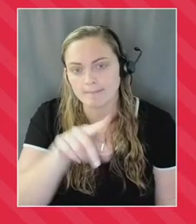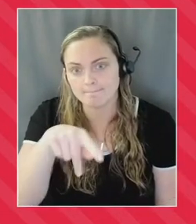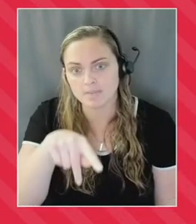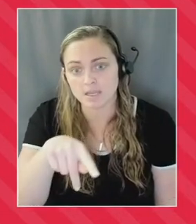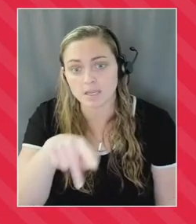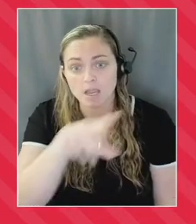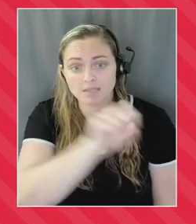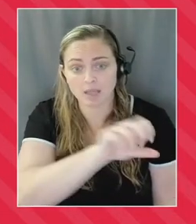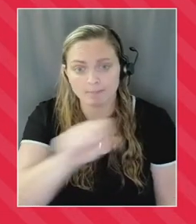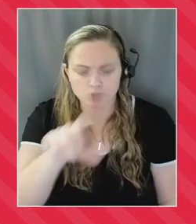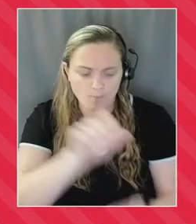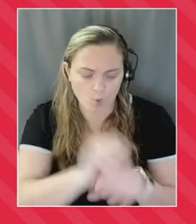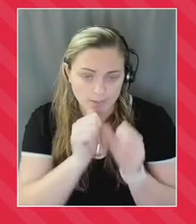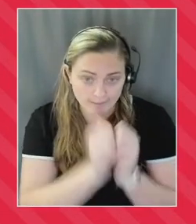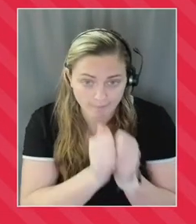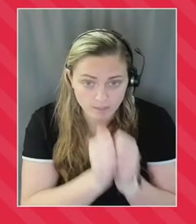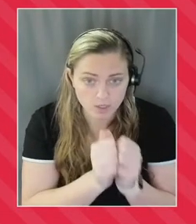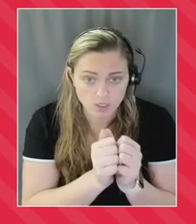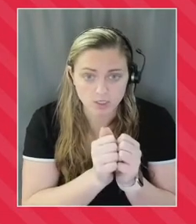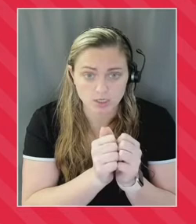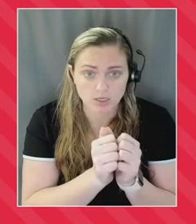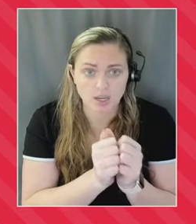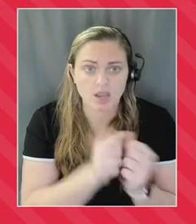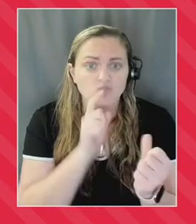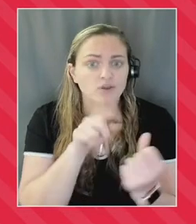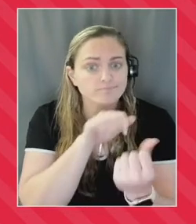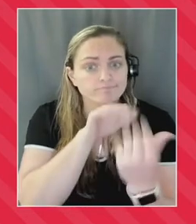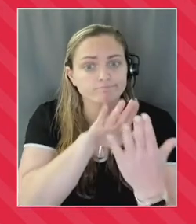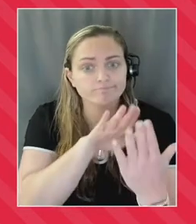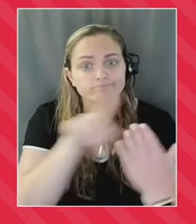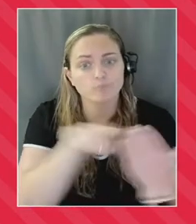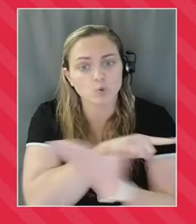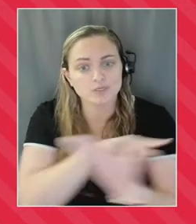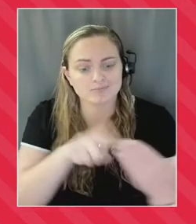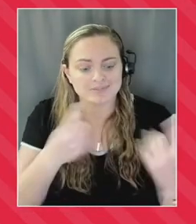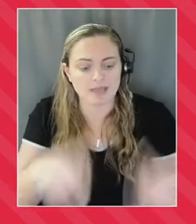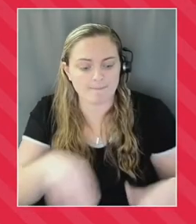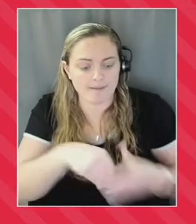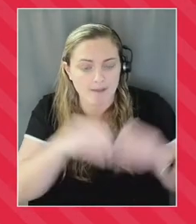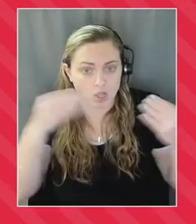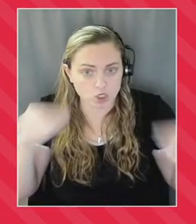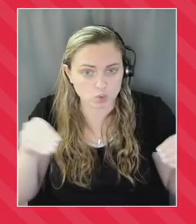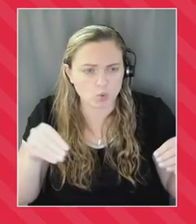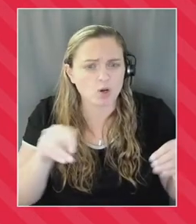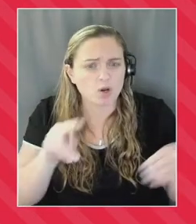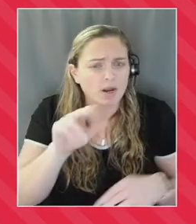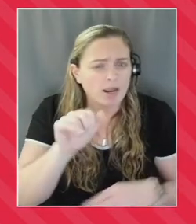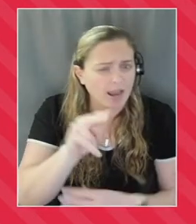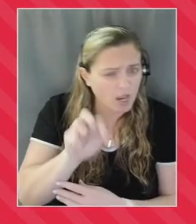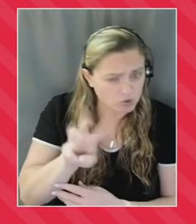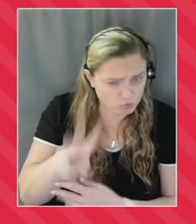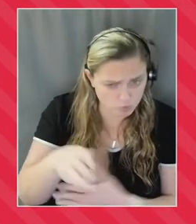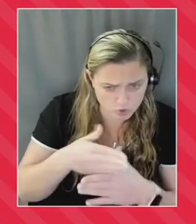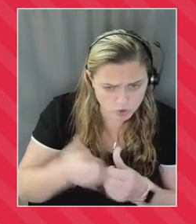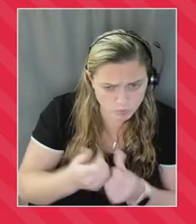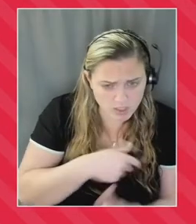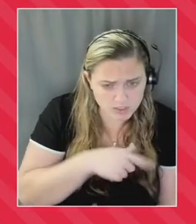working together on really addressing that criticism in the store. And maybe, Andrew, that's something you can share with us.